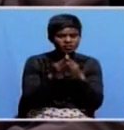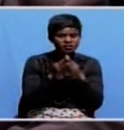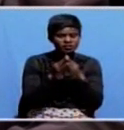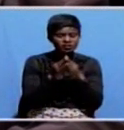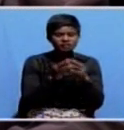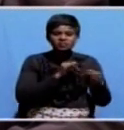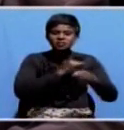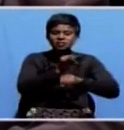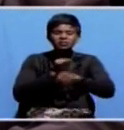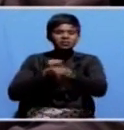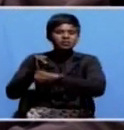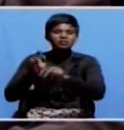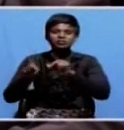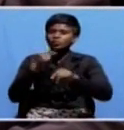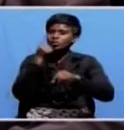who were prosecuting him.